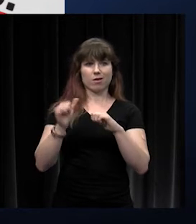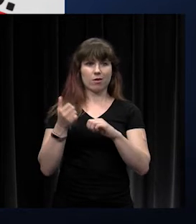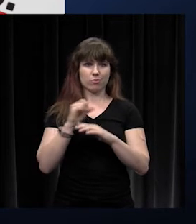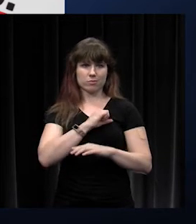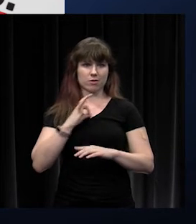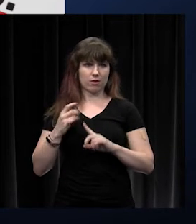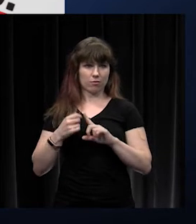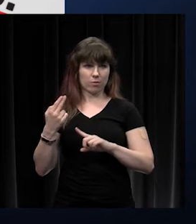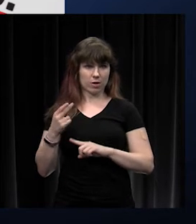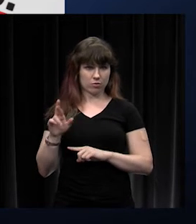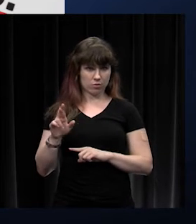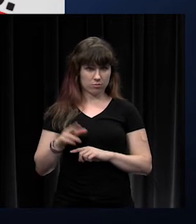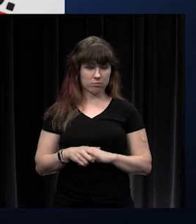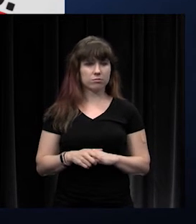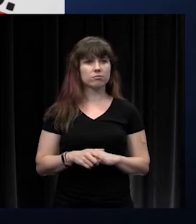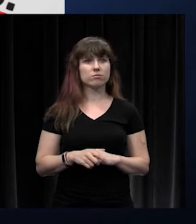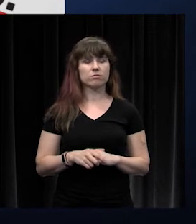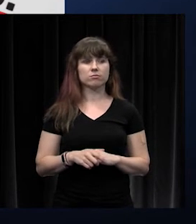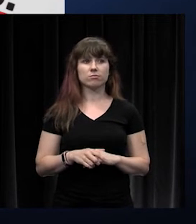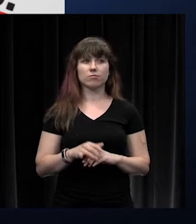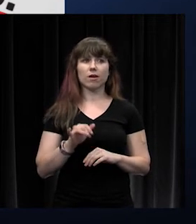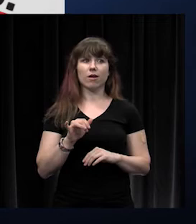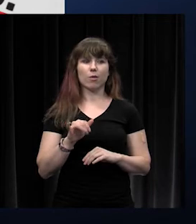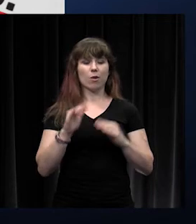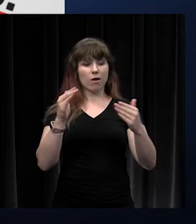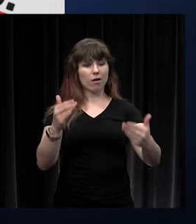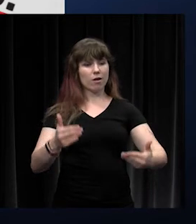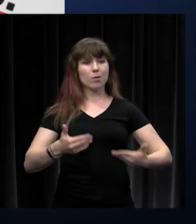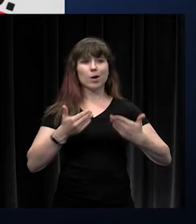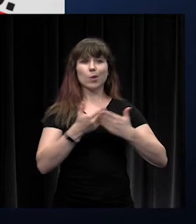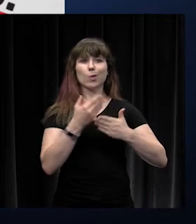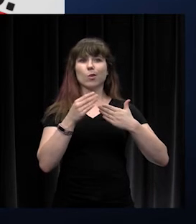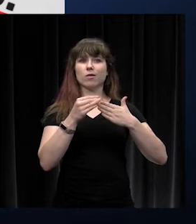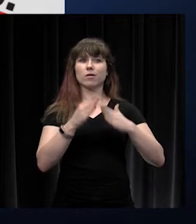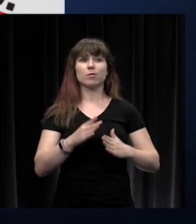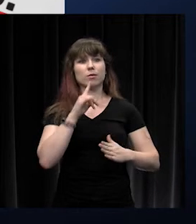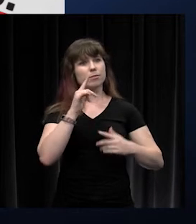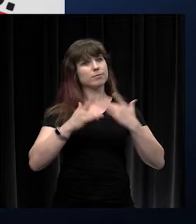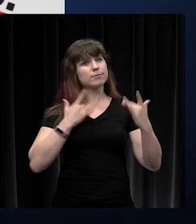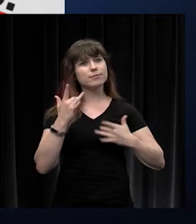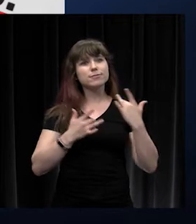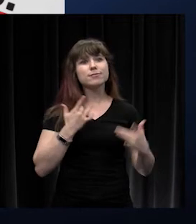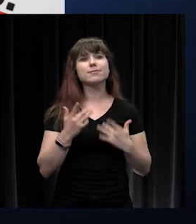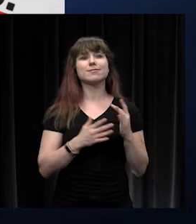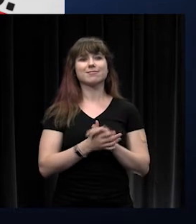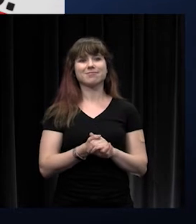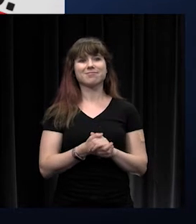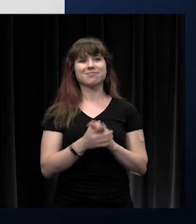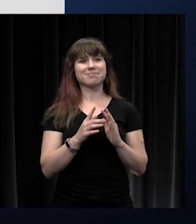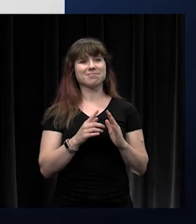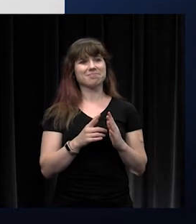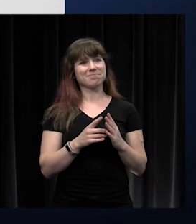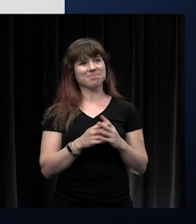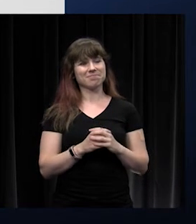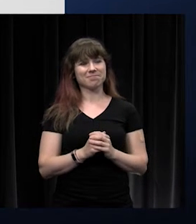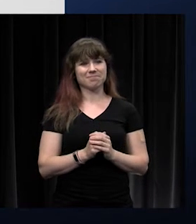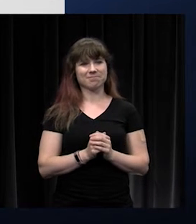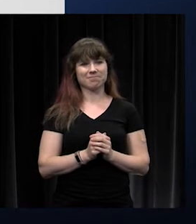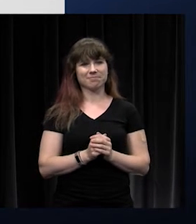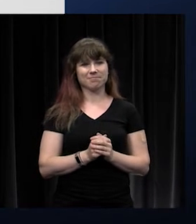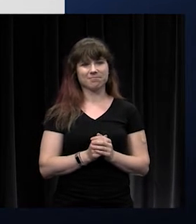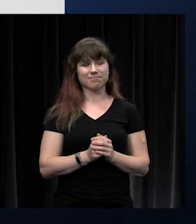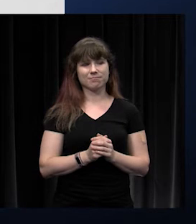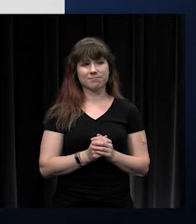Resources. So very excited about welcoming these new leaders to our buildings in preparation for the 2016-17 school